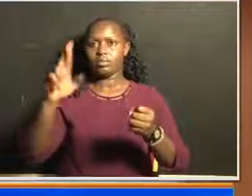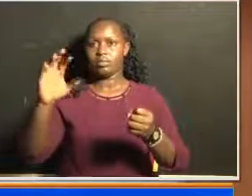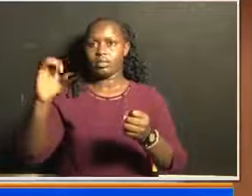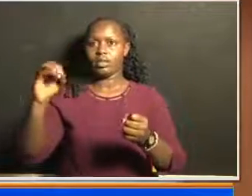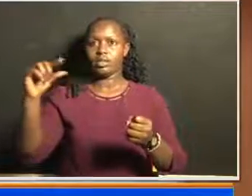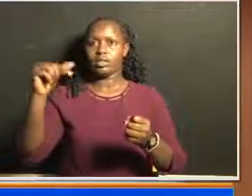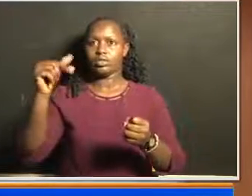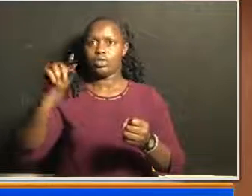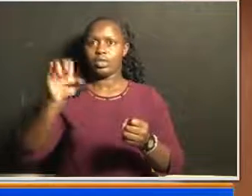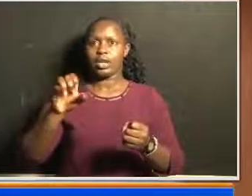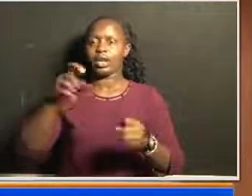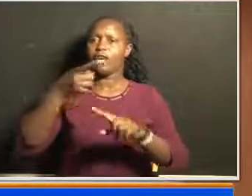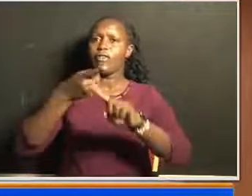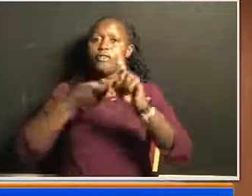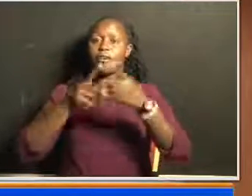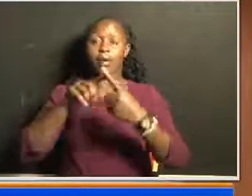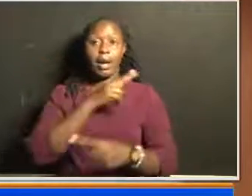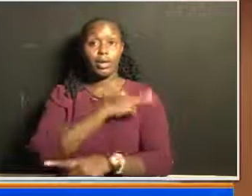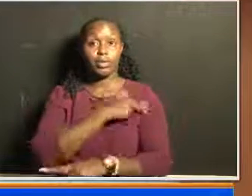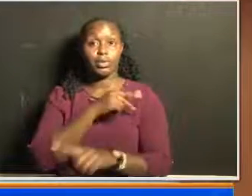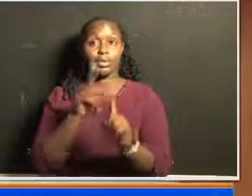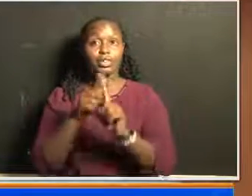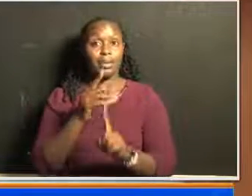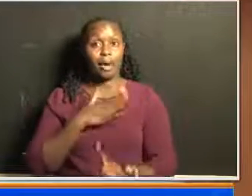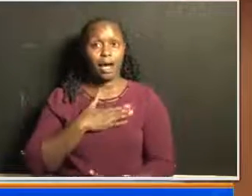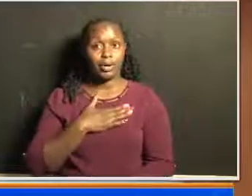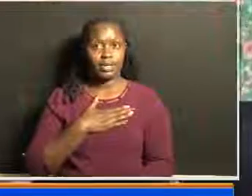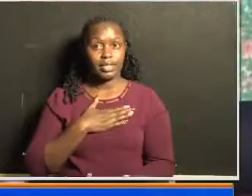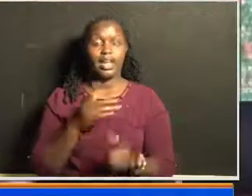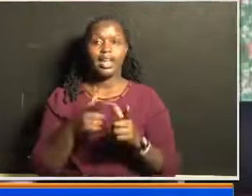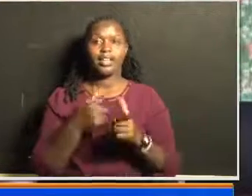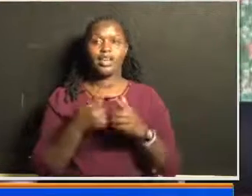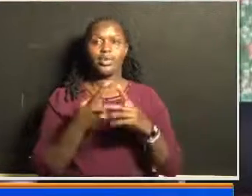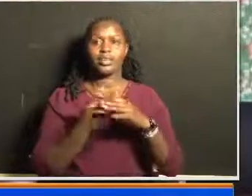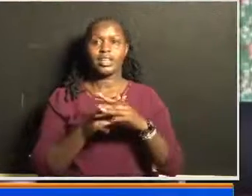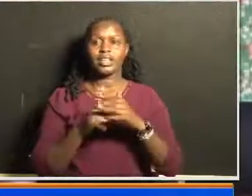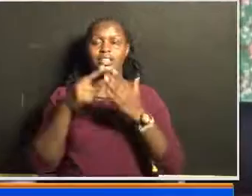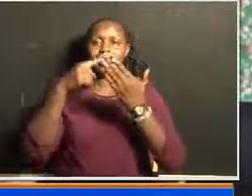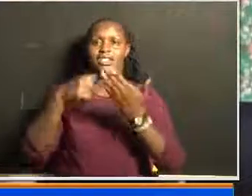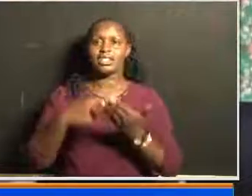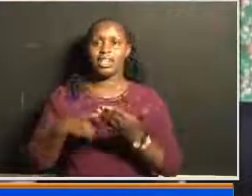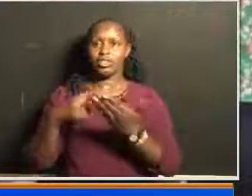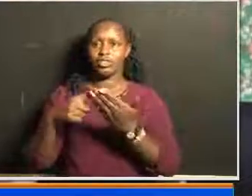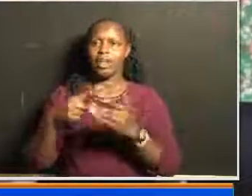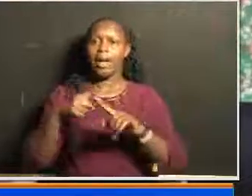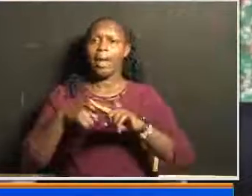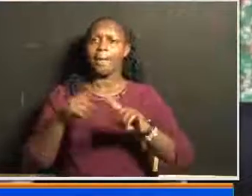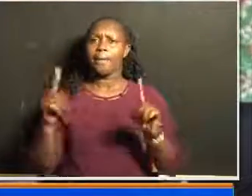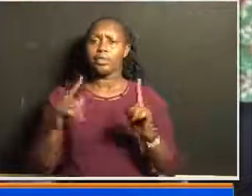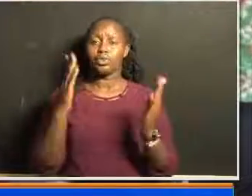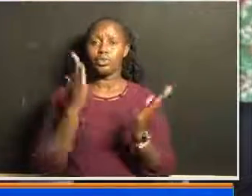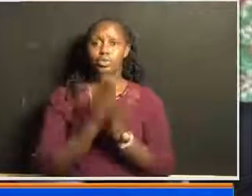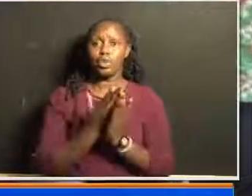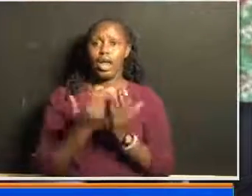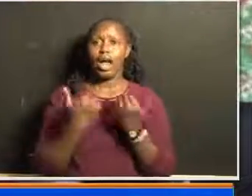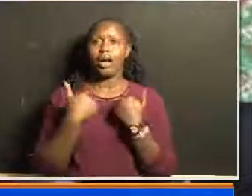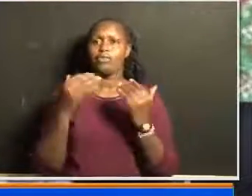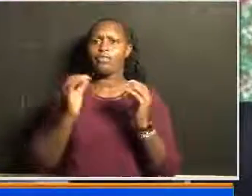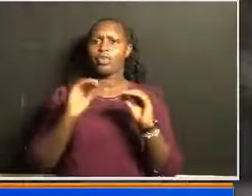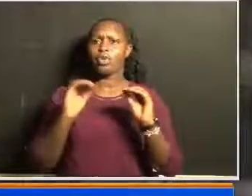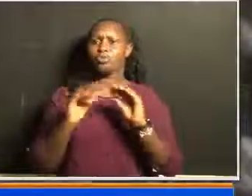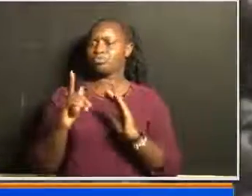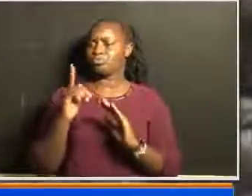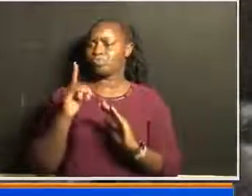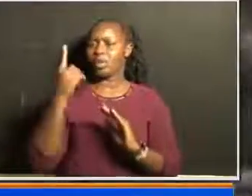center like ours here. And then we initiate a discussion from that point. However, there is really no regulative measure for